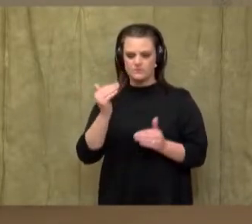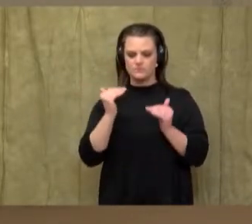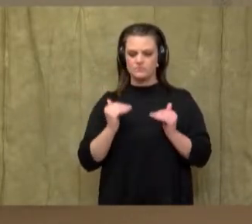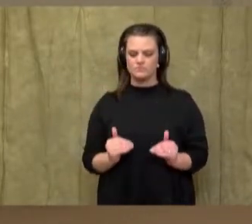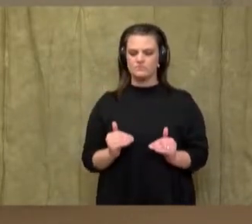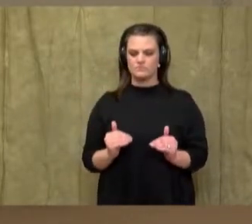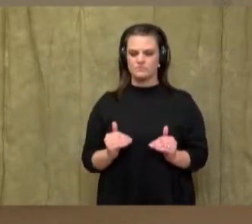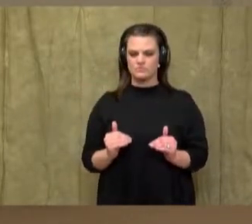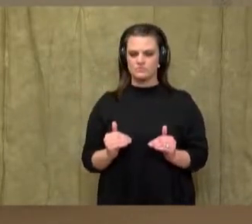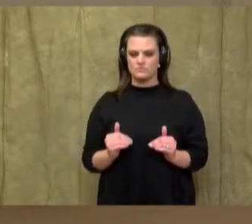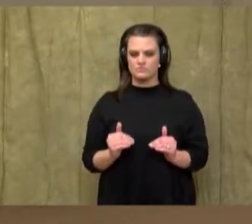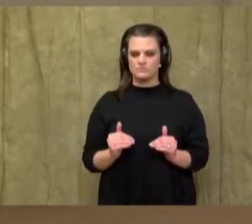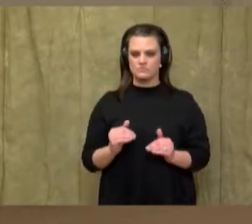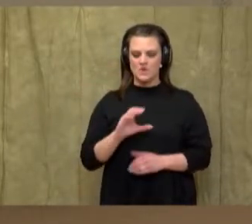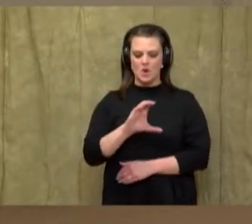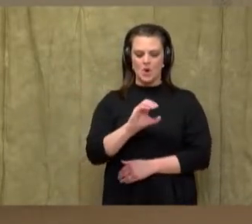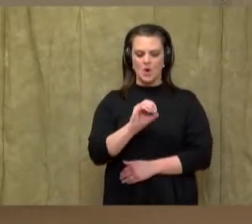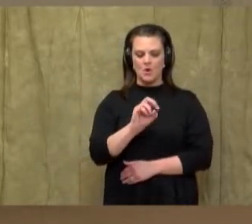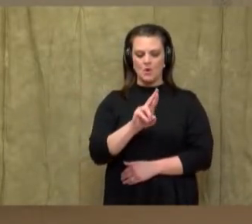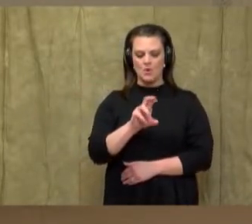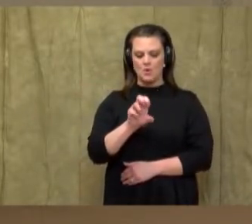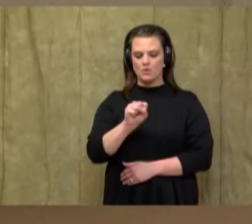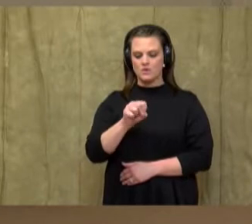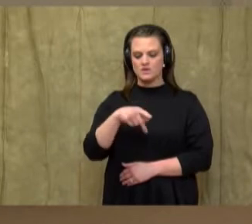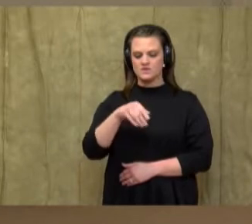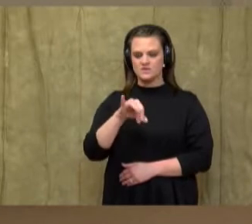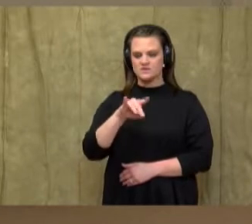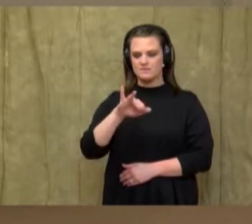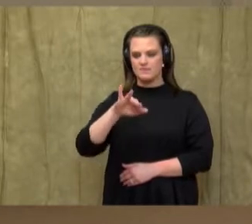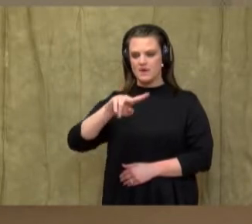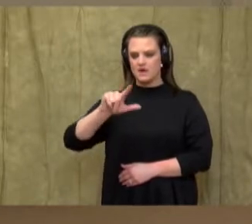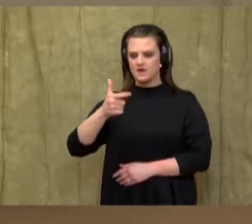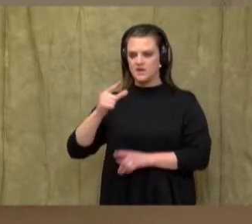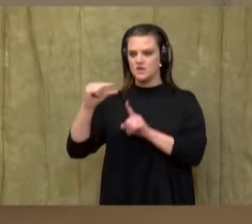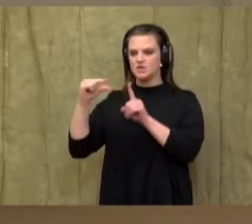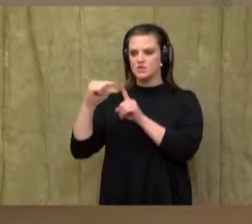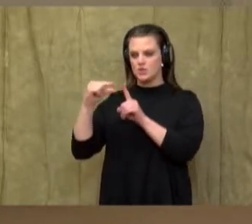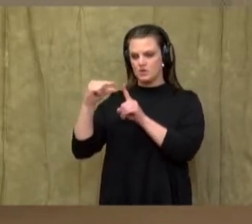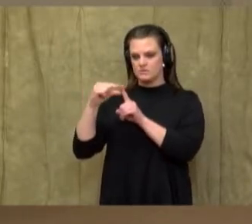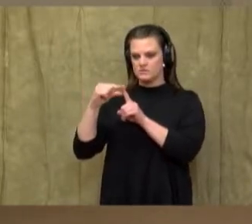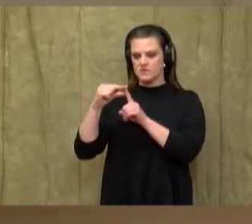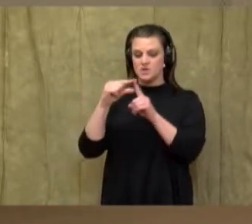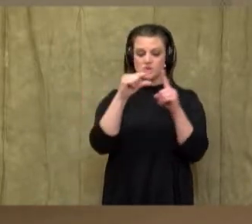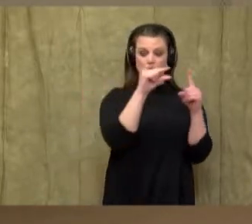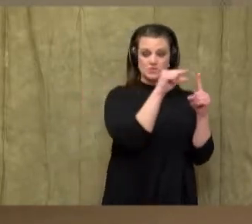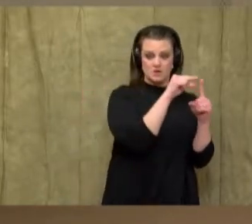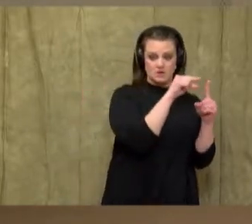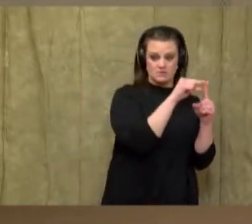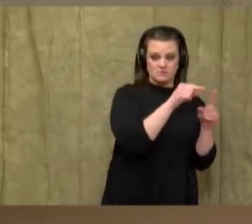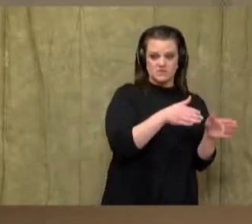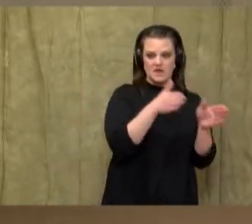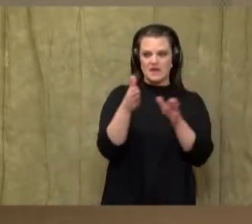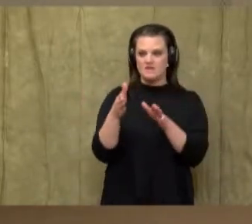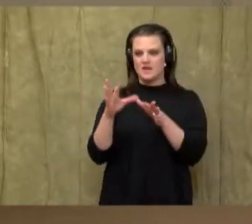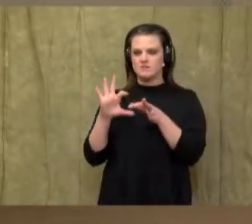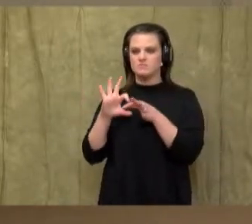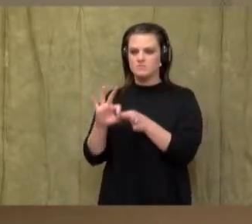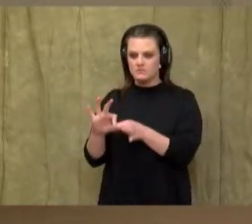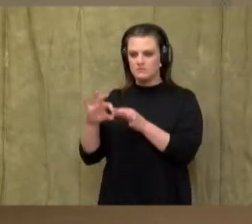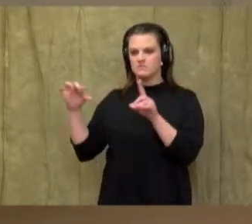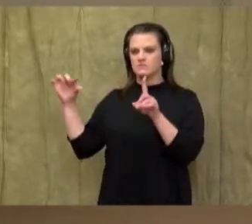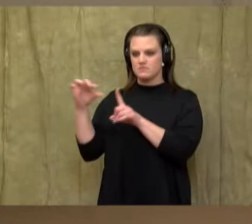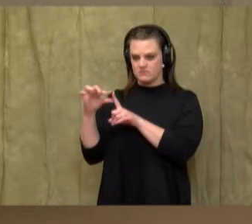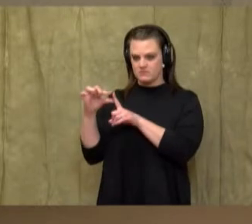really want to focus in on today. Terms and corresponding terms. Corresponding terms are terms that are